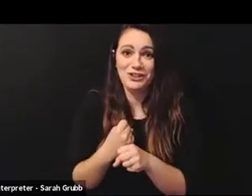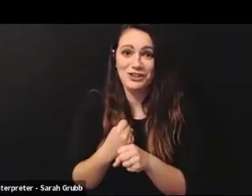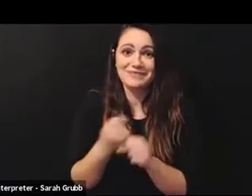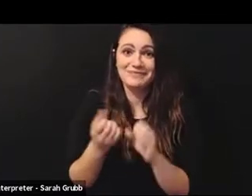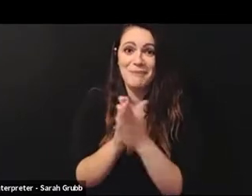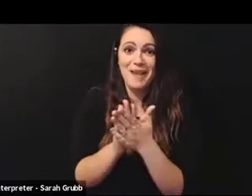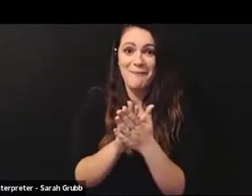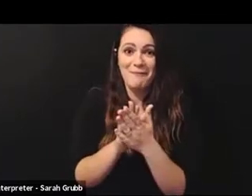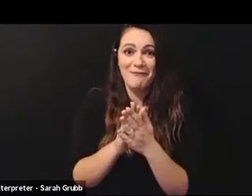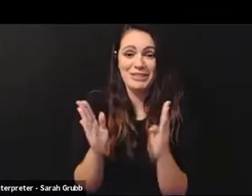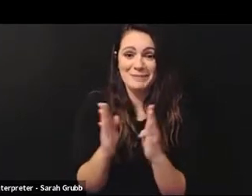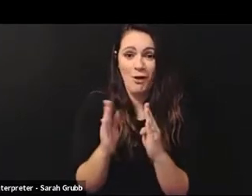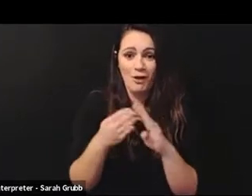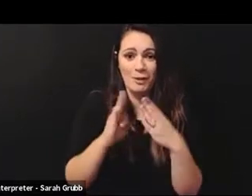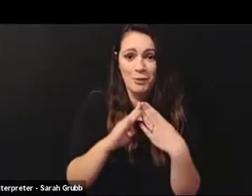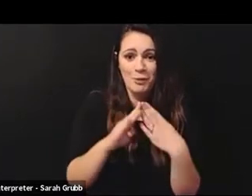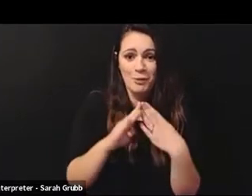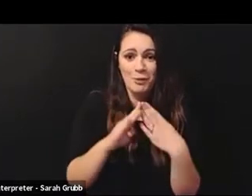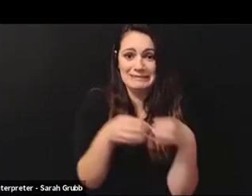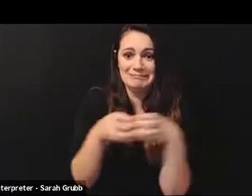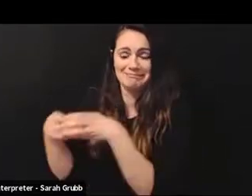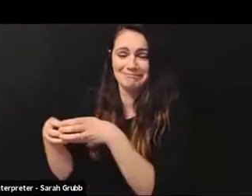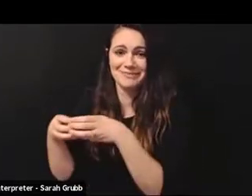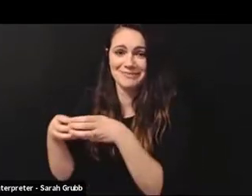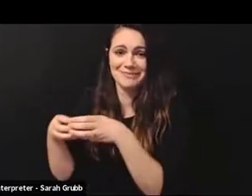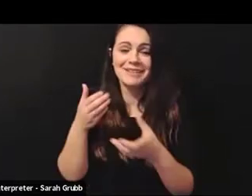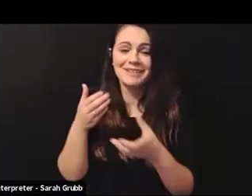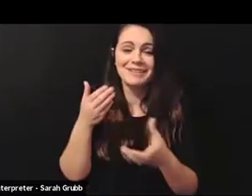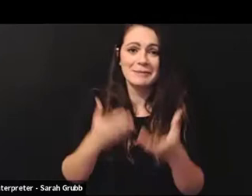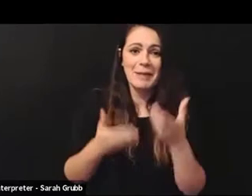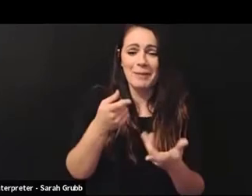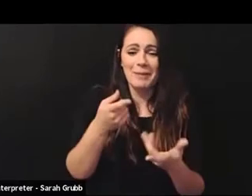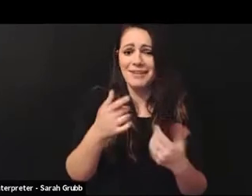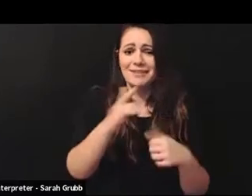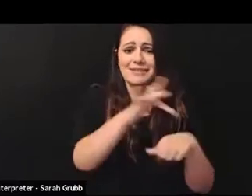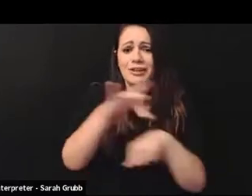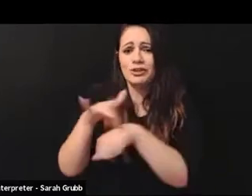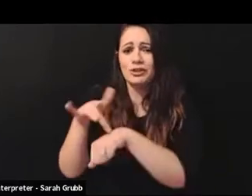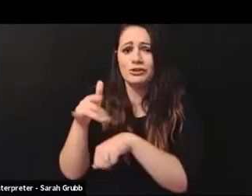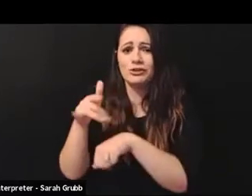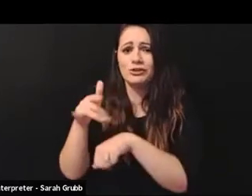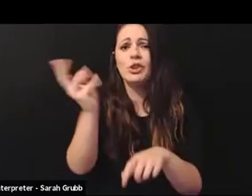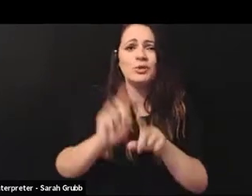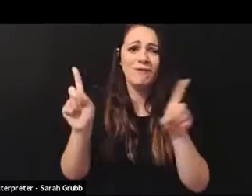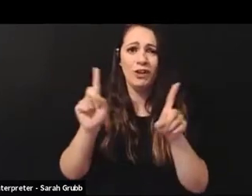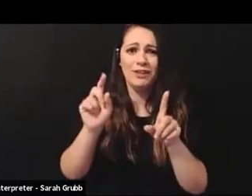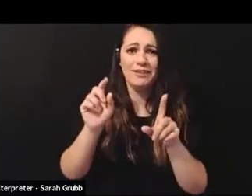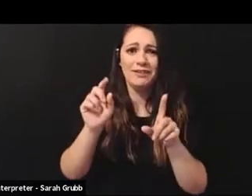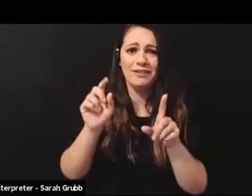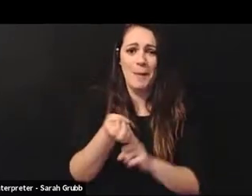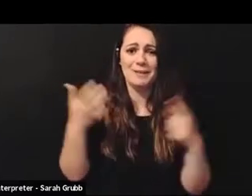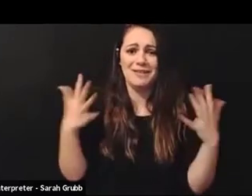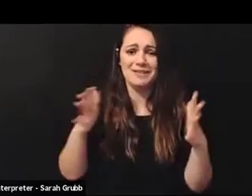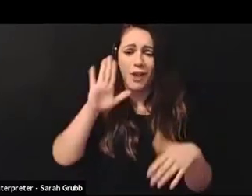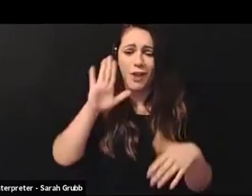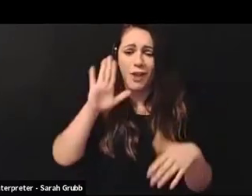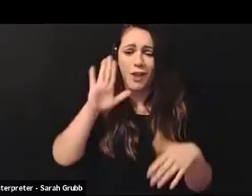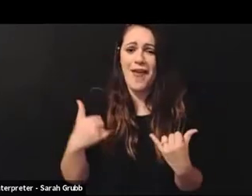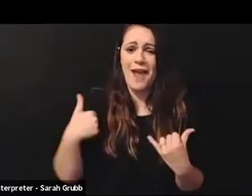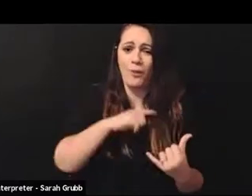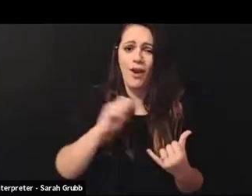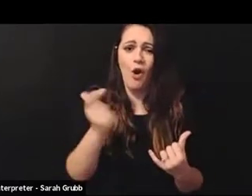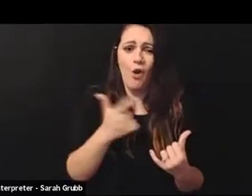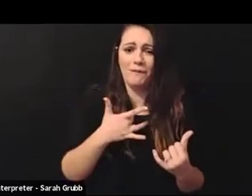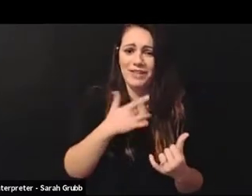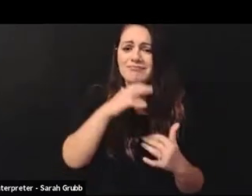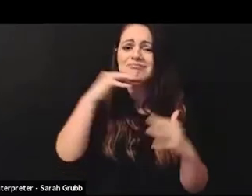communities and maybe just one or a couple different environments, we're probably sick of the habits and routines that we're in and we want to change. But